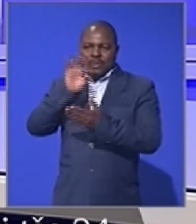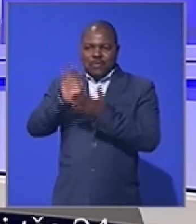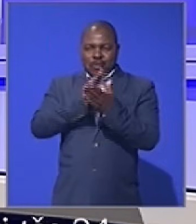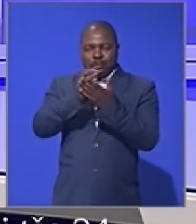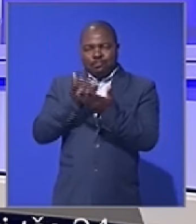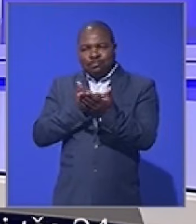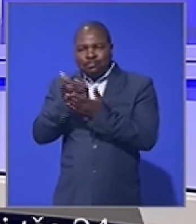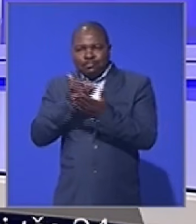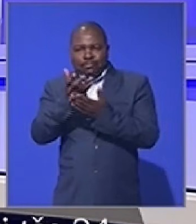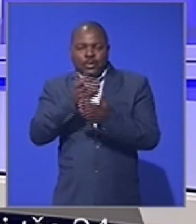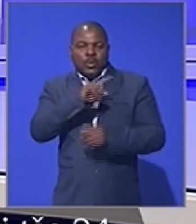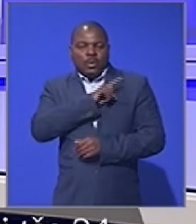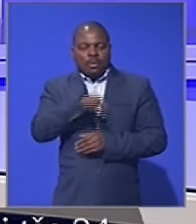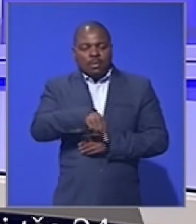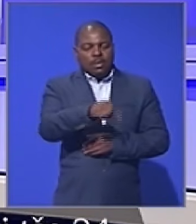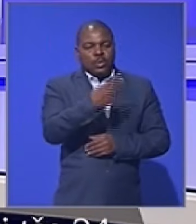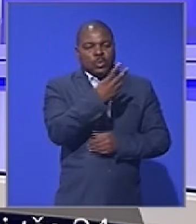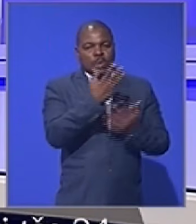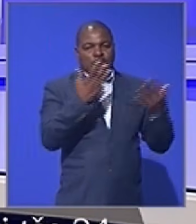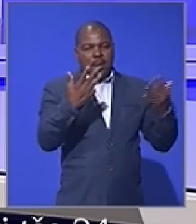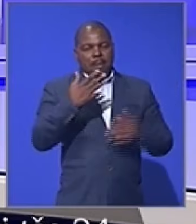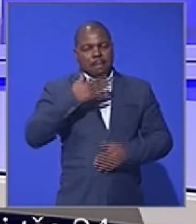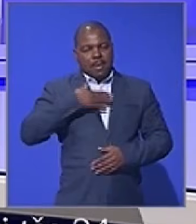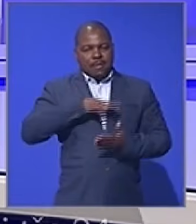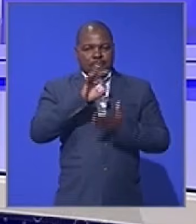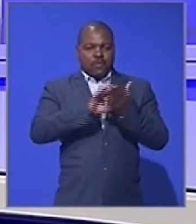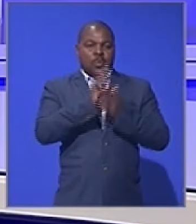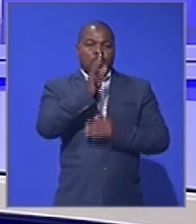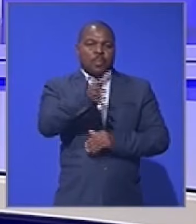bakgethi pele ga la 29 Mopitlo.